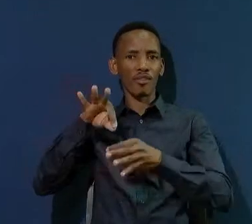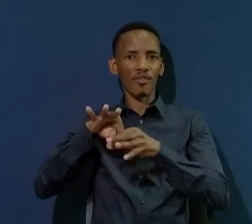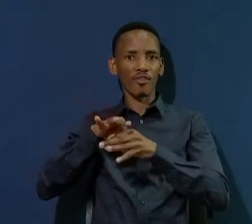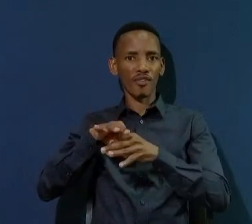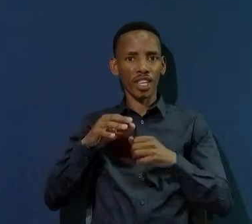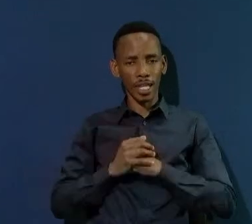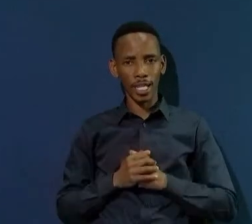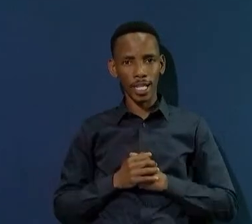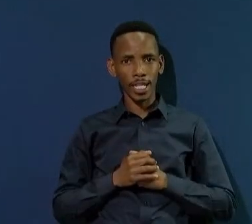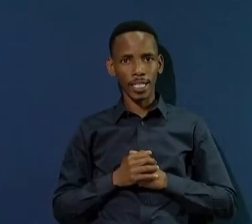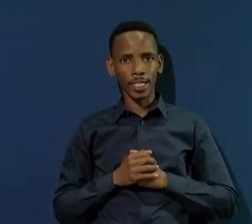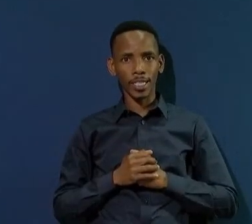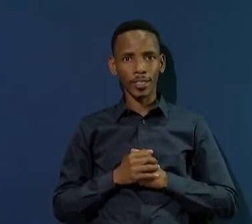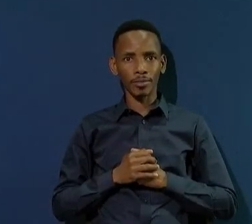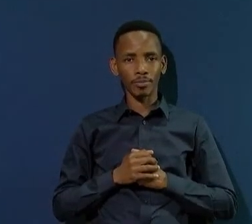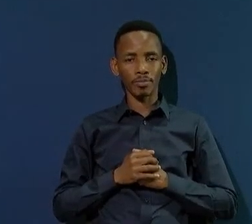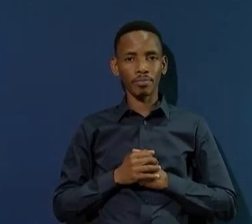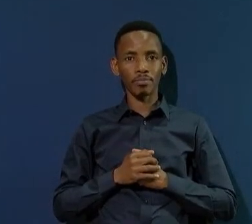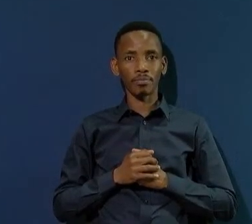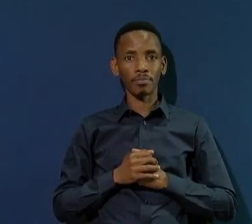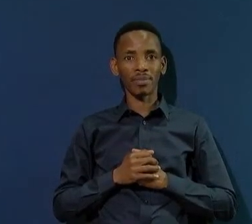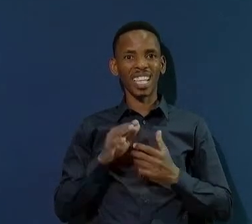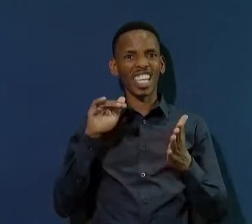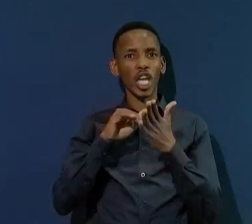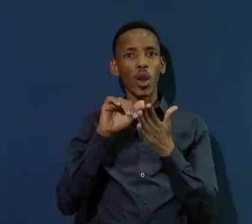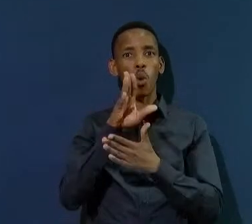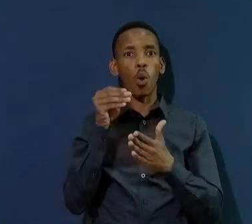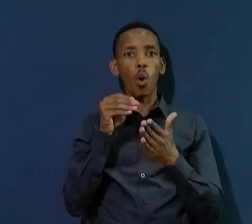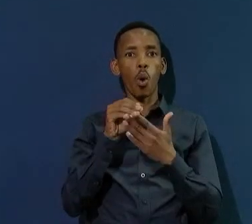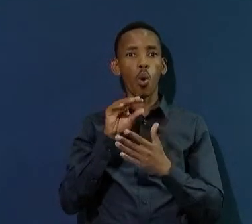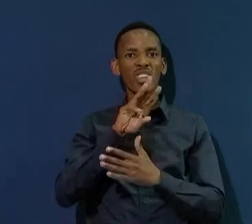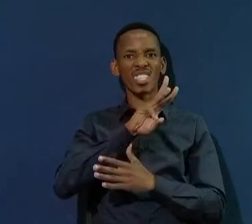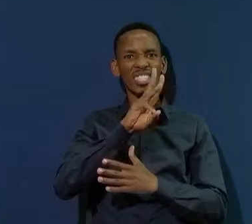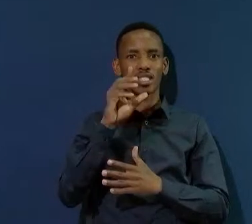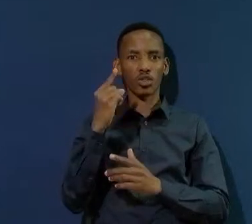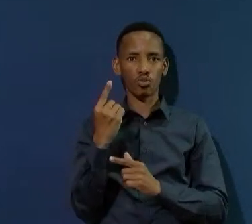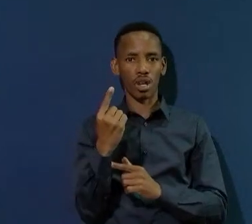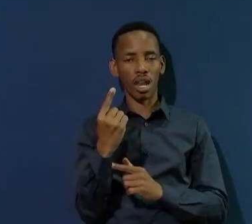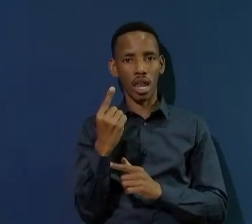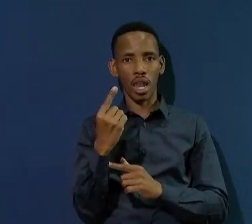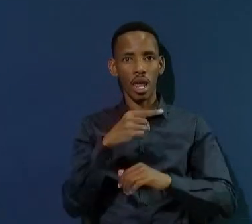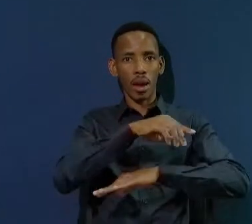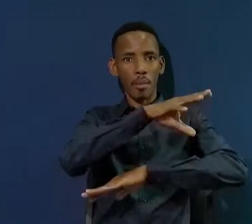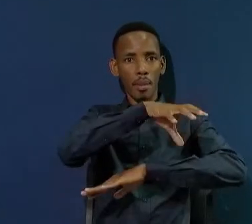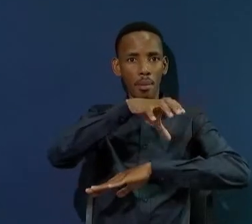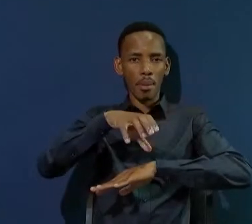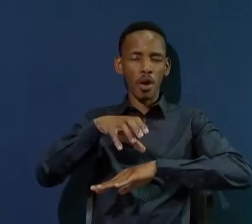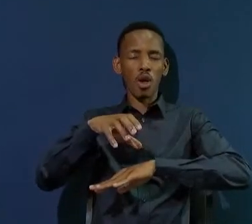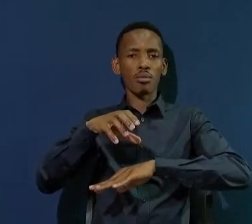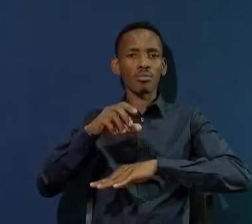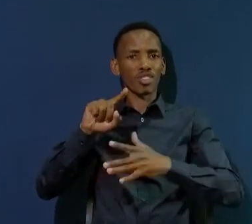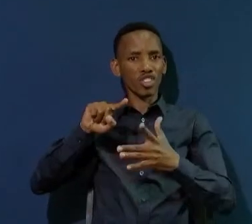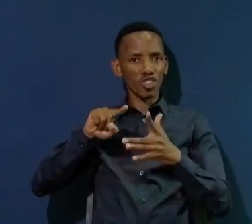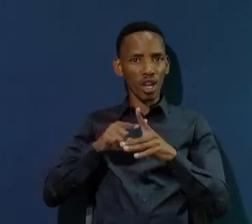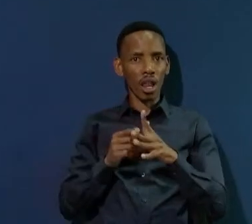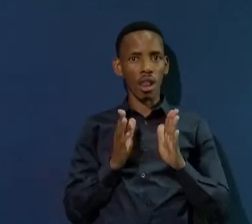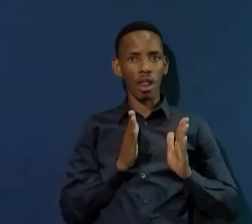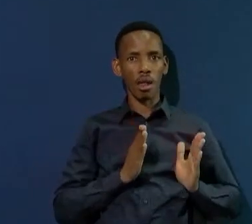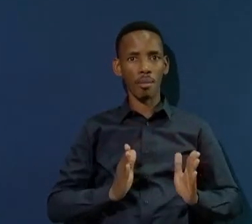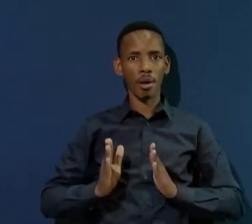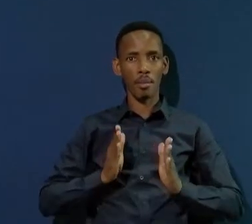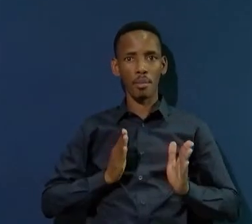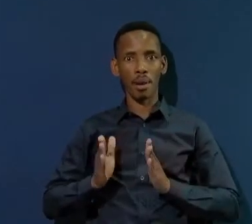It means that those 61 writs are going to be prepared. I think, I suppose they've